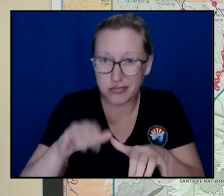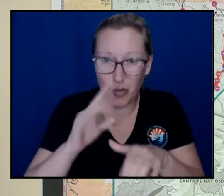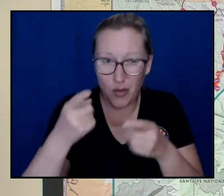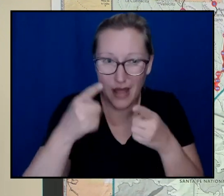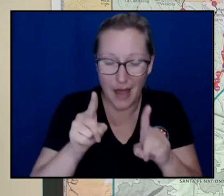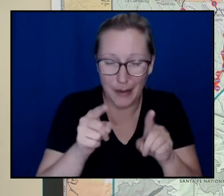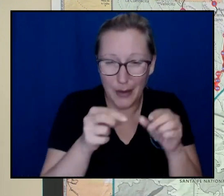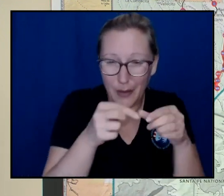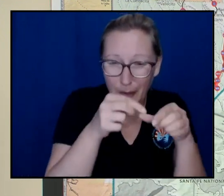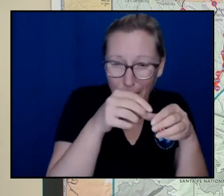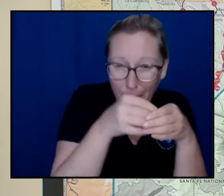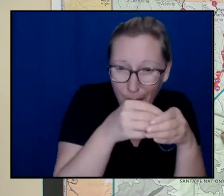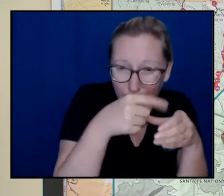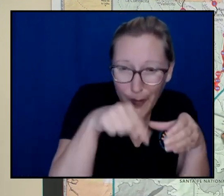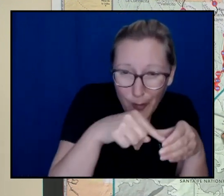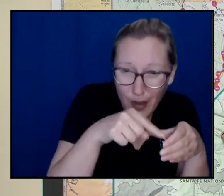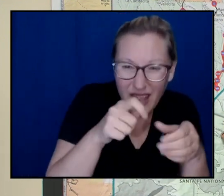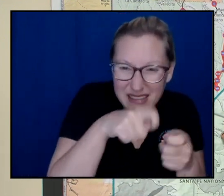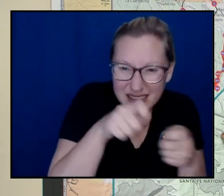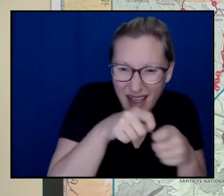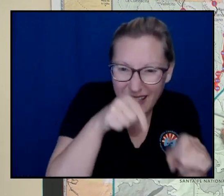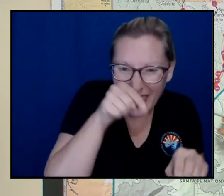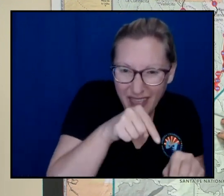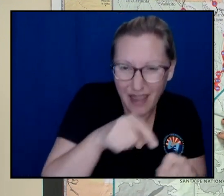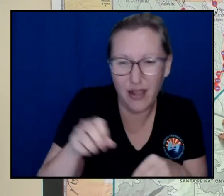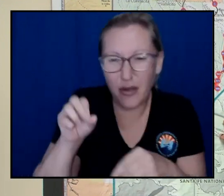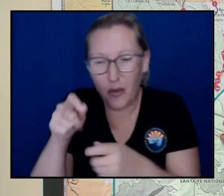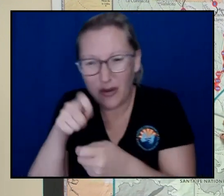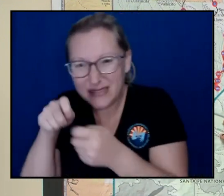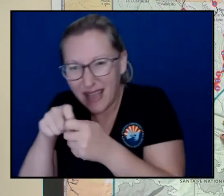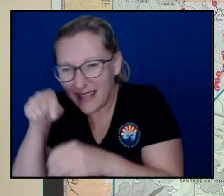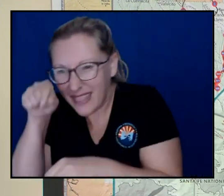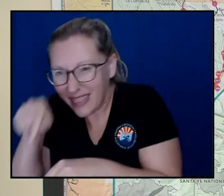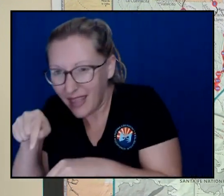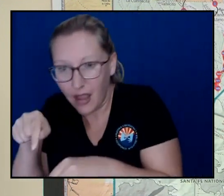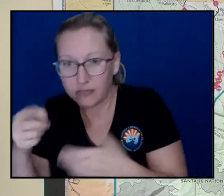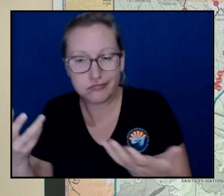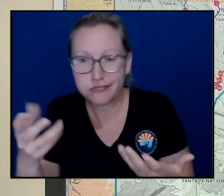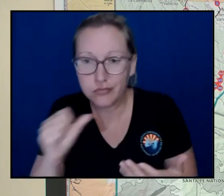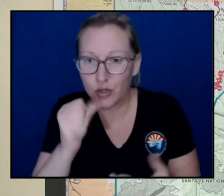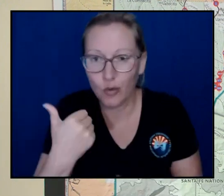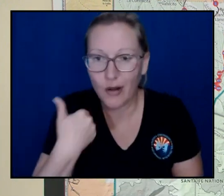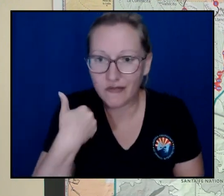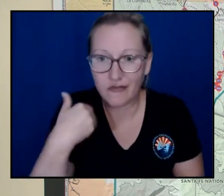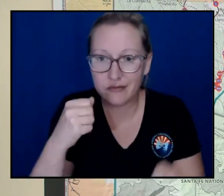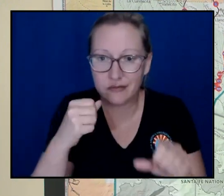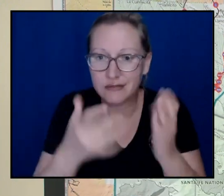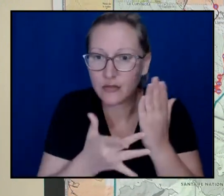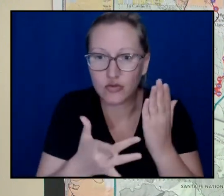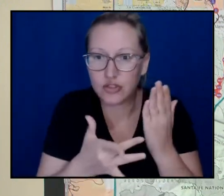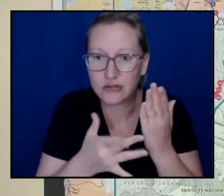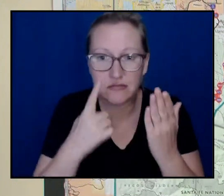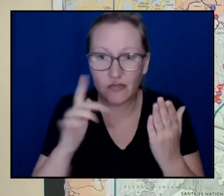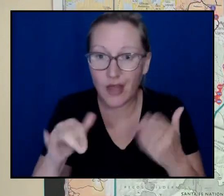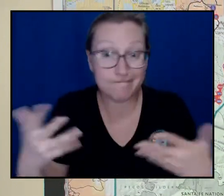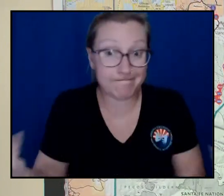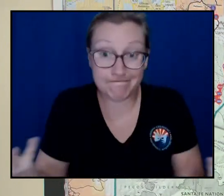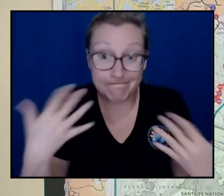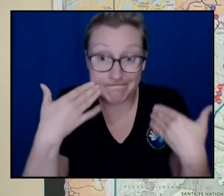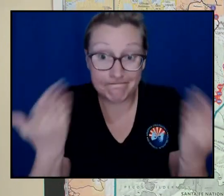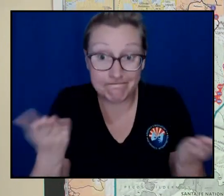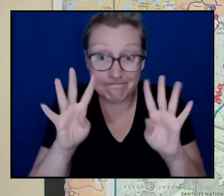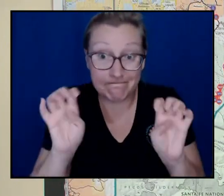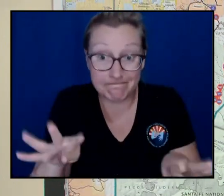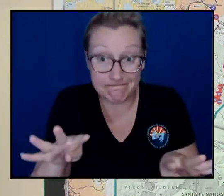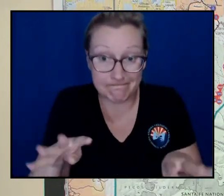here or right over here. They don't have that resolution. So that means that we don't